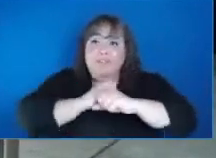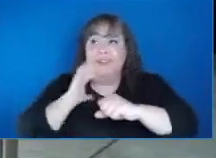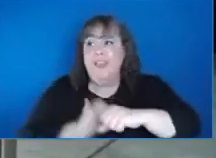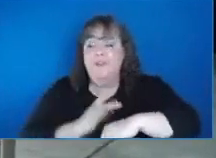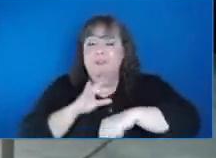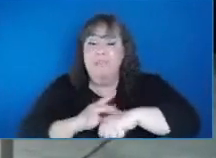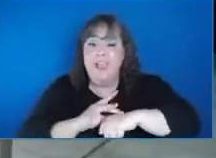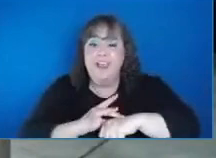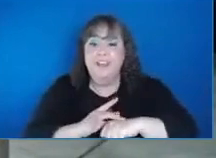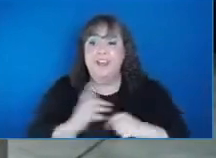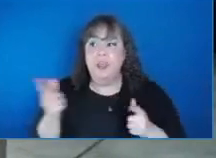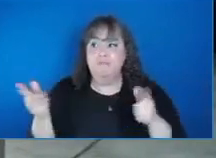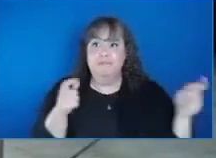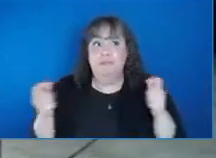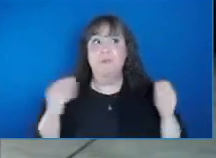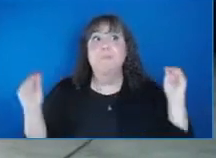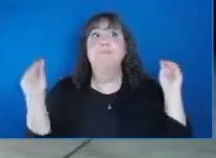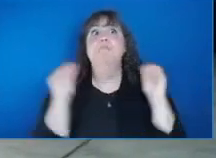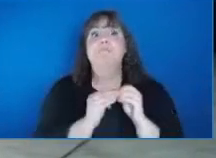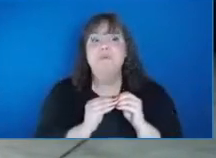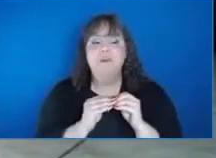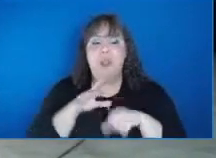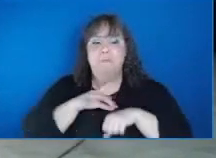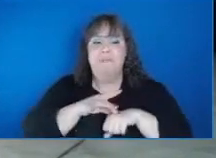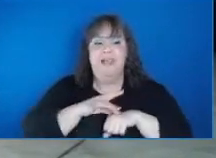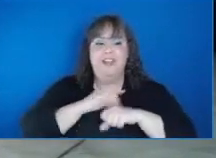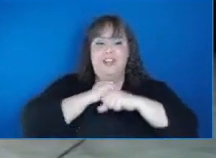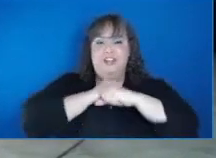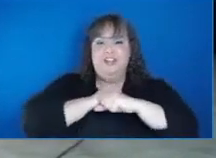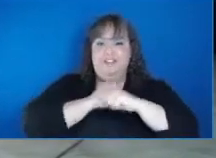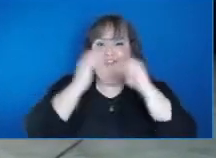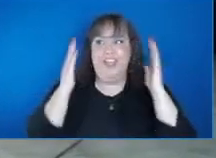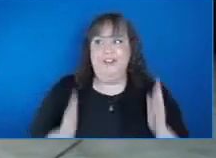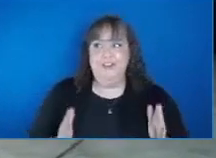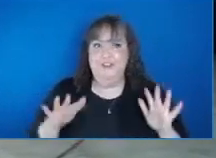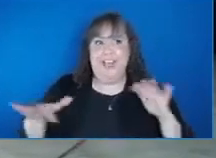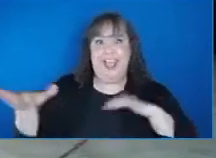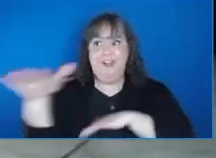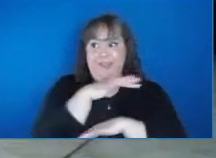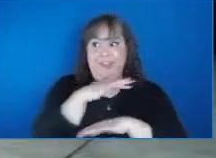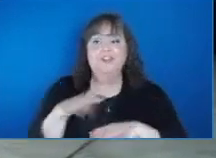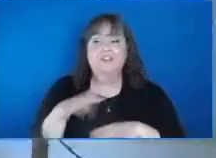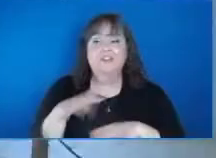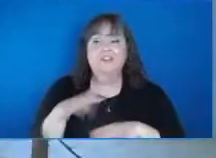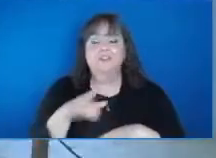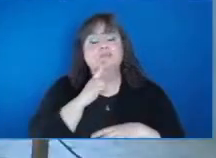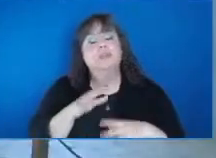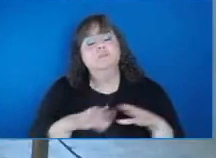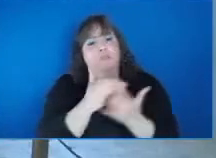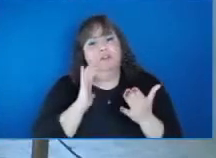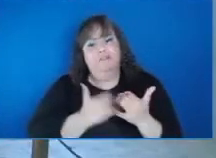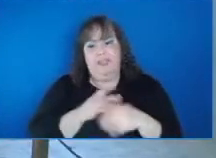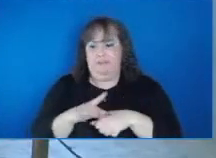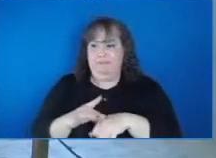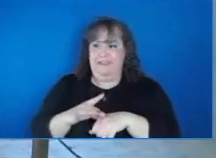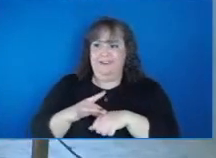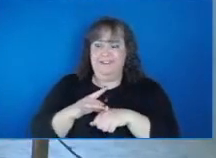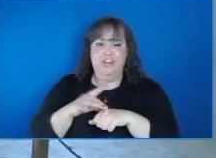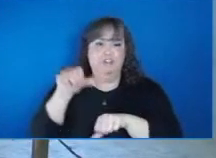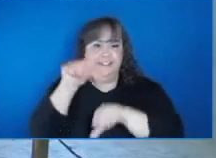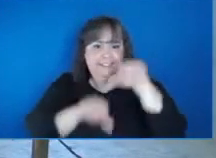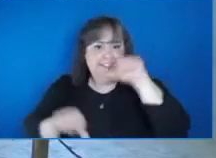defenders out there. And so it's been a really, really important part of what we do in planetary science. Okay, so, all